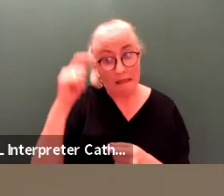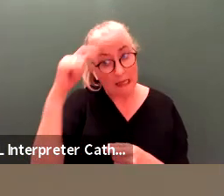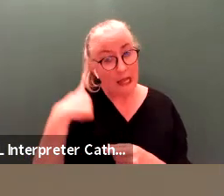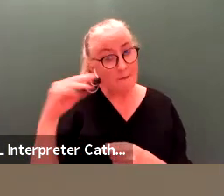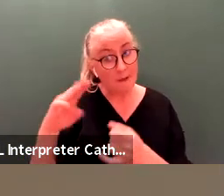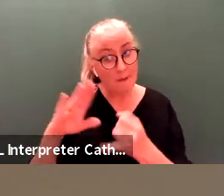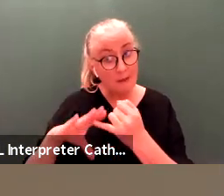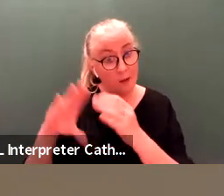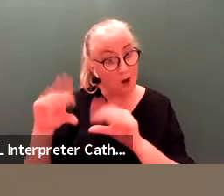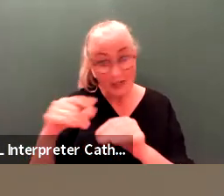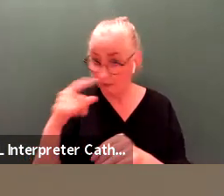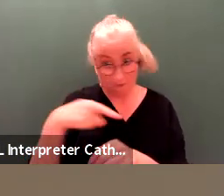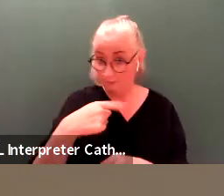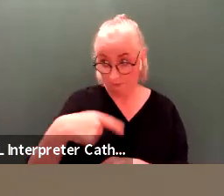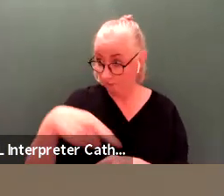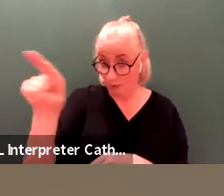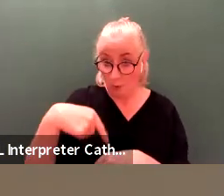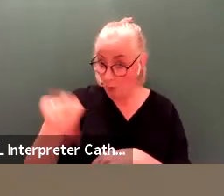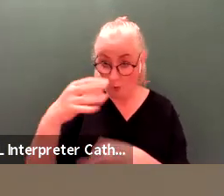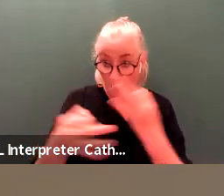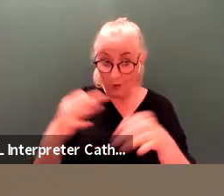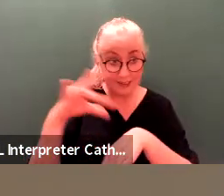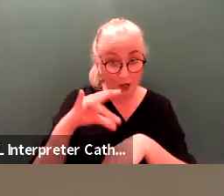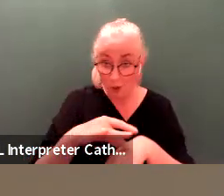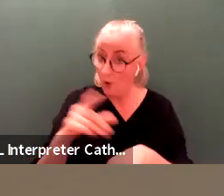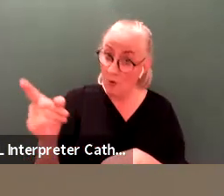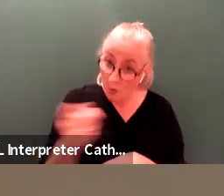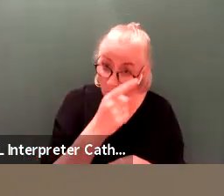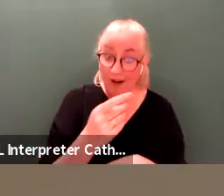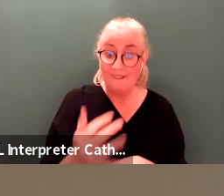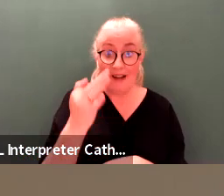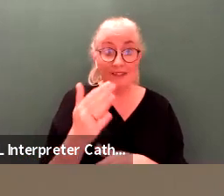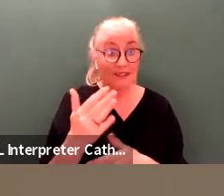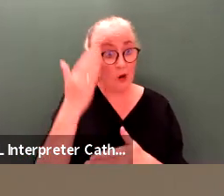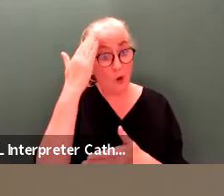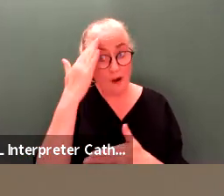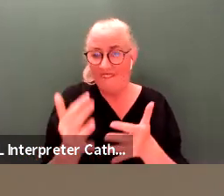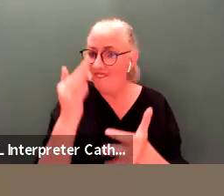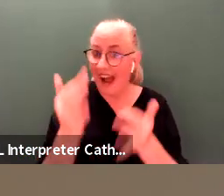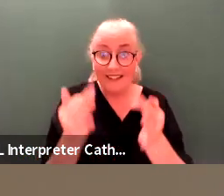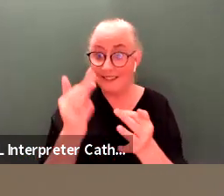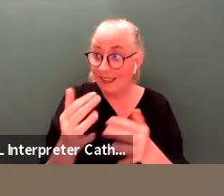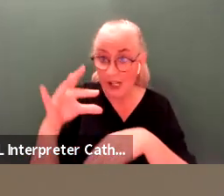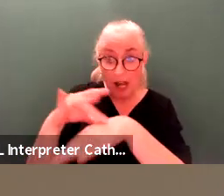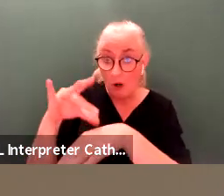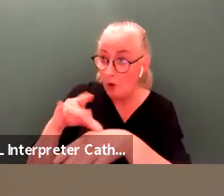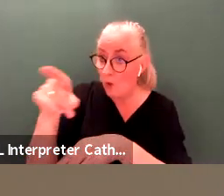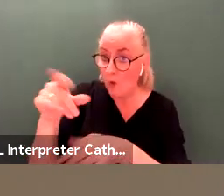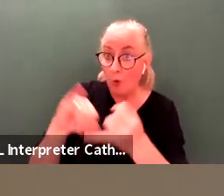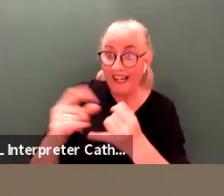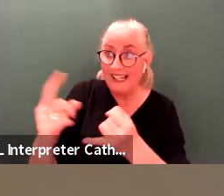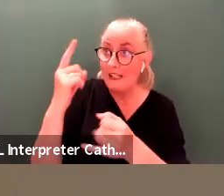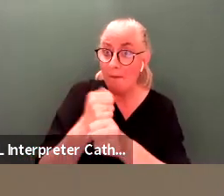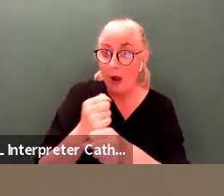to your GP or find somebody really, you know, who knows what they're at. Find a GP who's done something in women's health